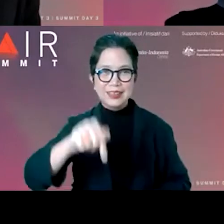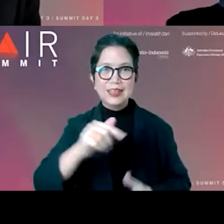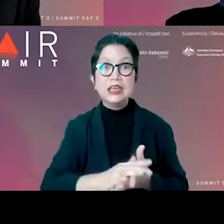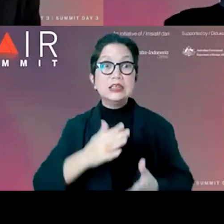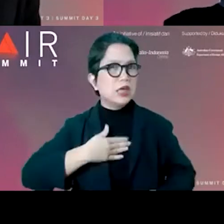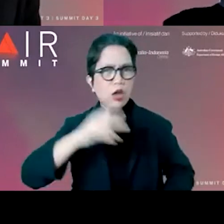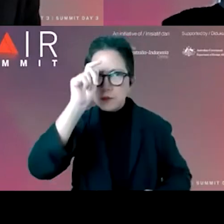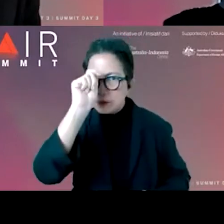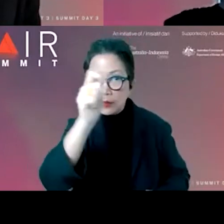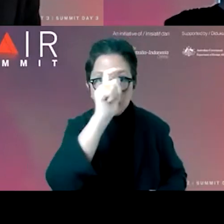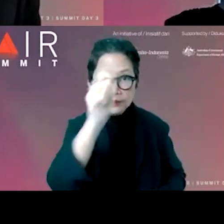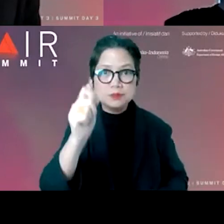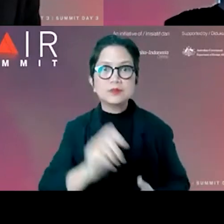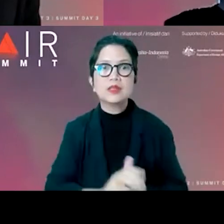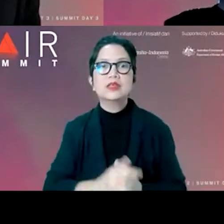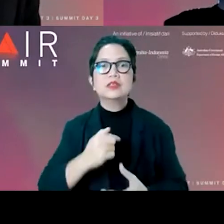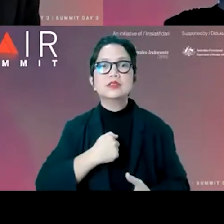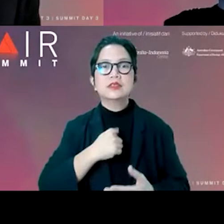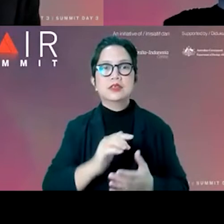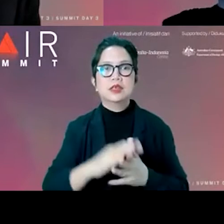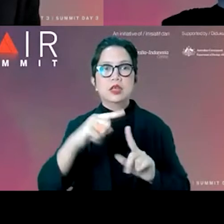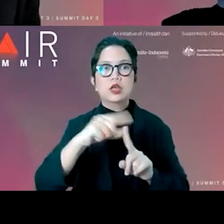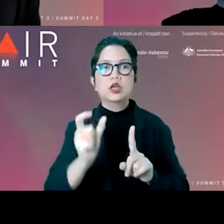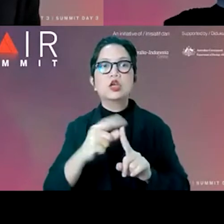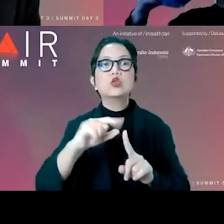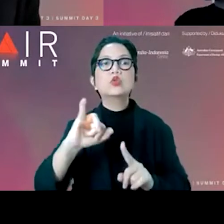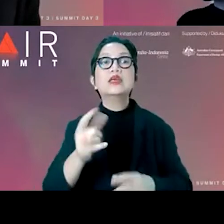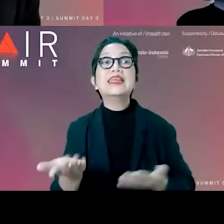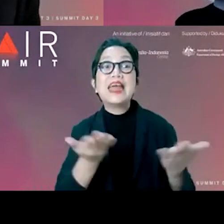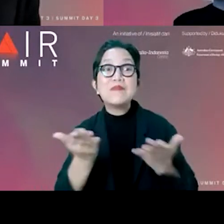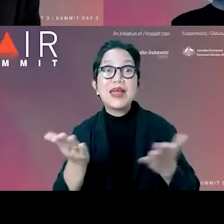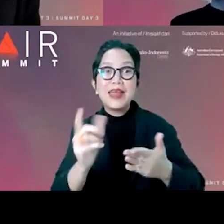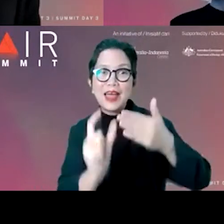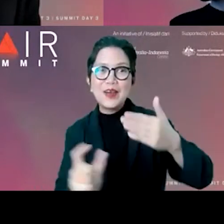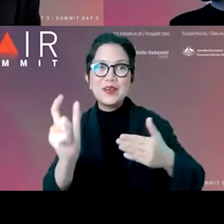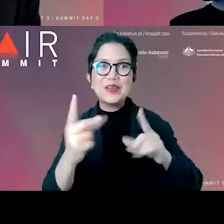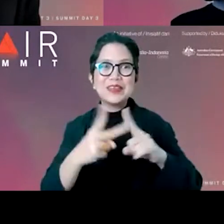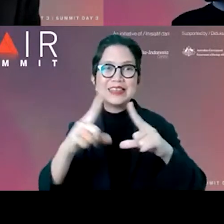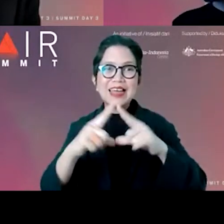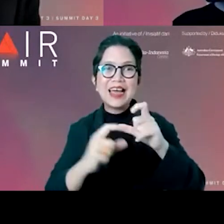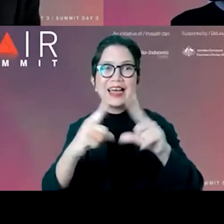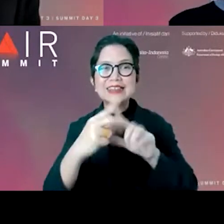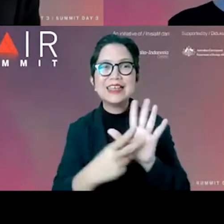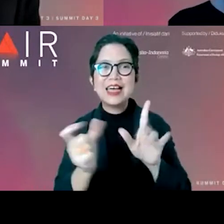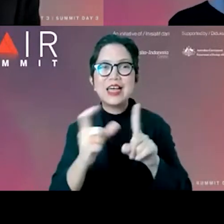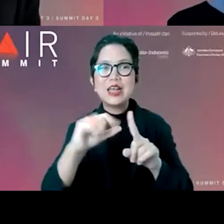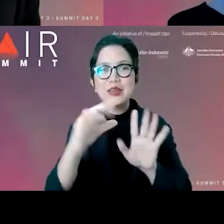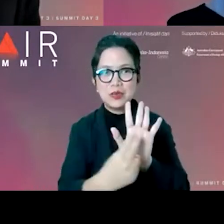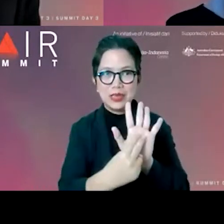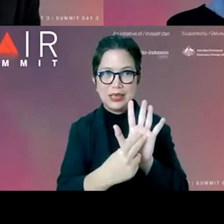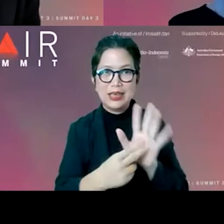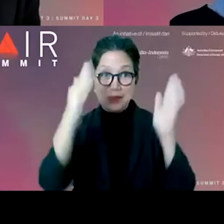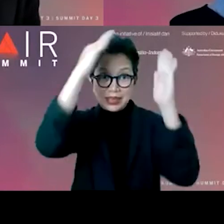from Universitas Hasanuddin. In this section, I would like to present our project titled Health